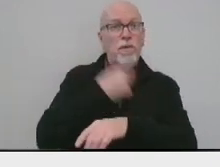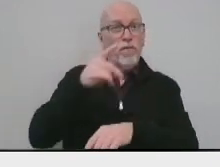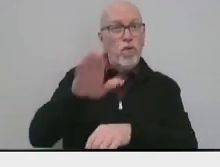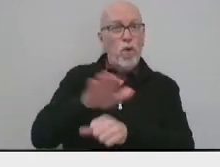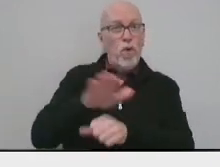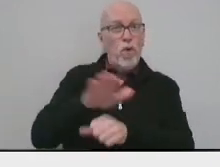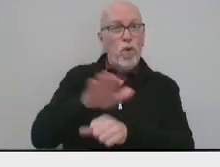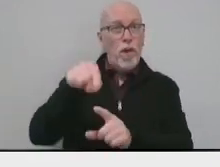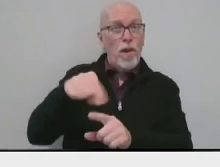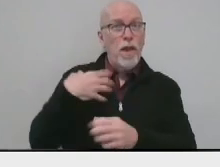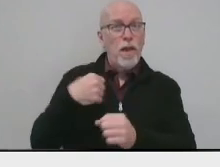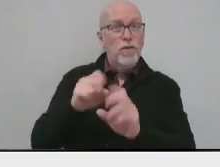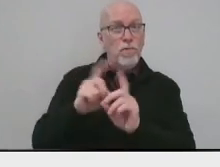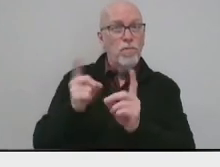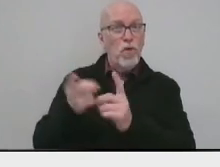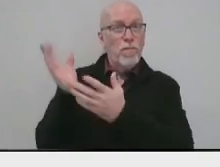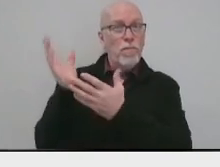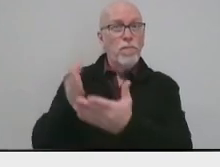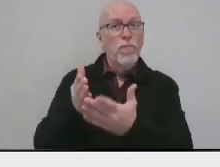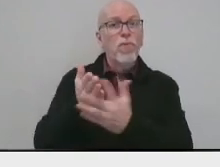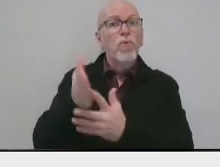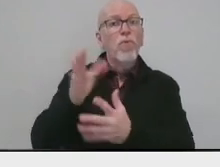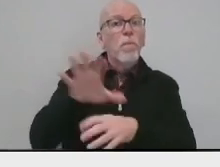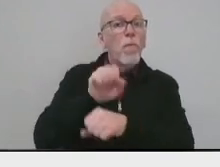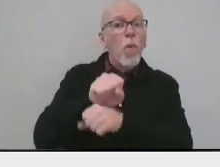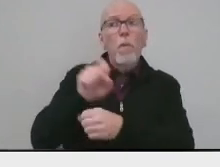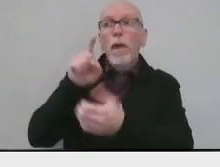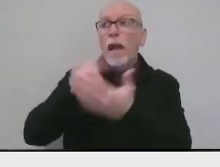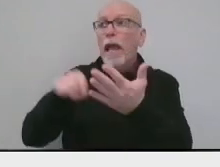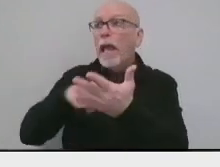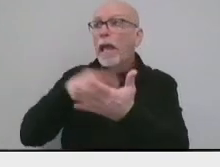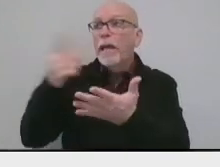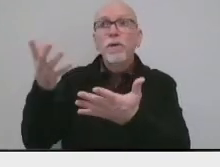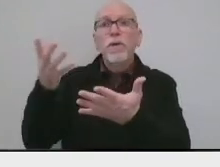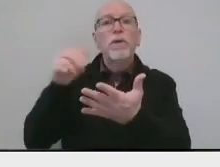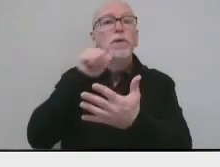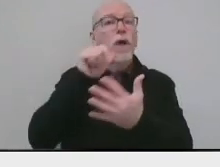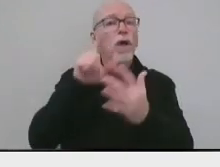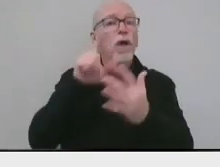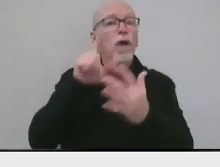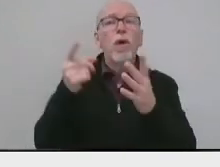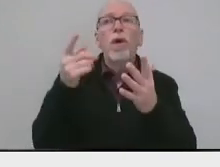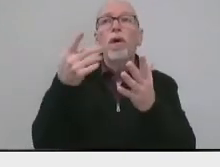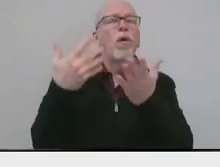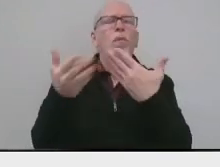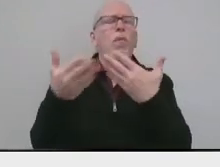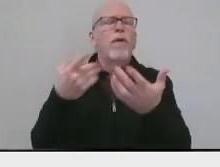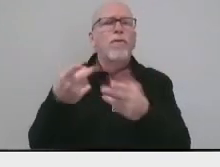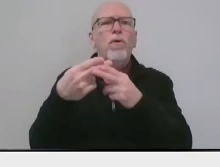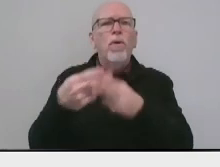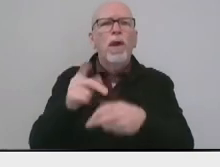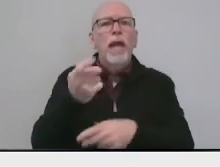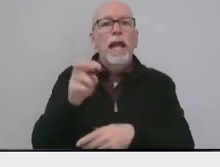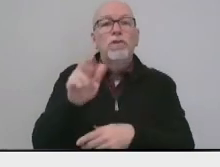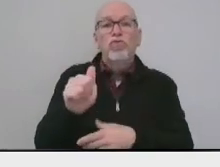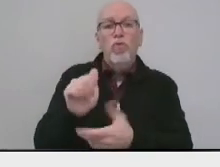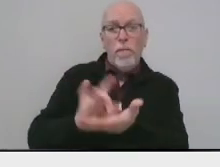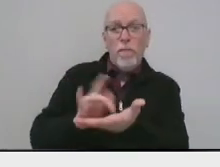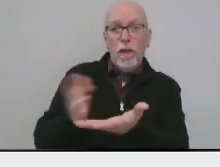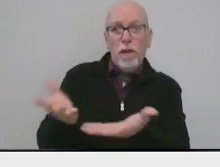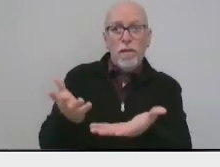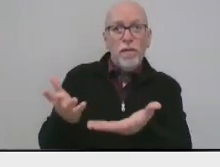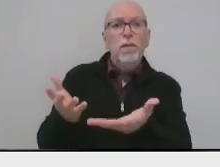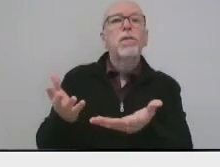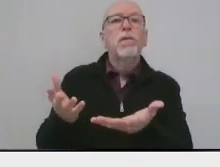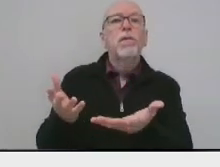appointment cancellations, no-shows, or what might be considered extra doses, they're matched with a recipient